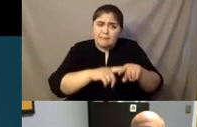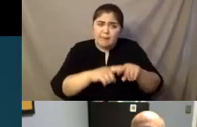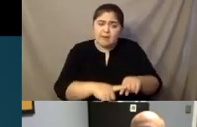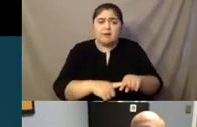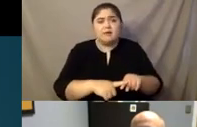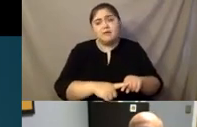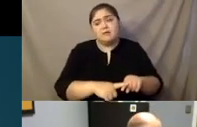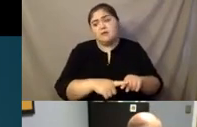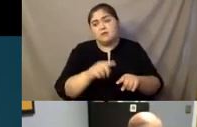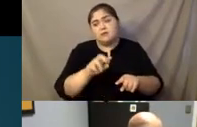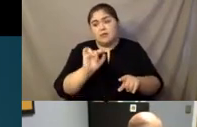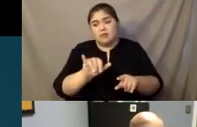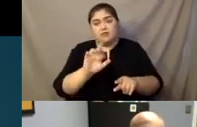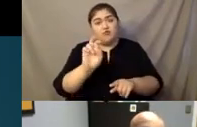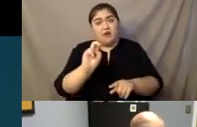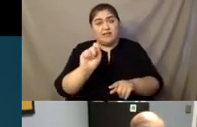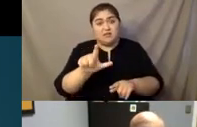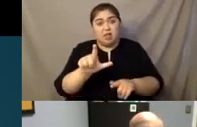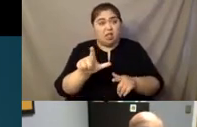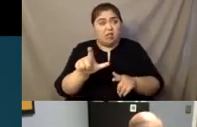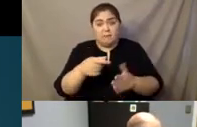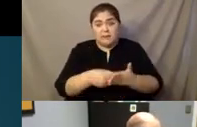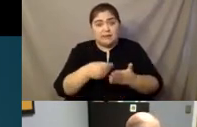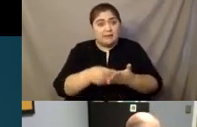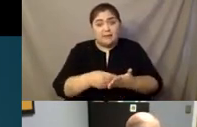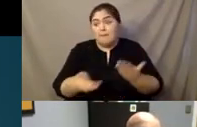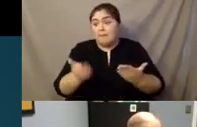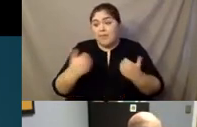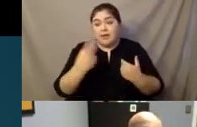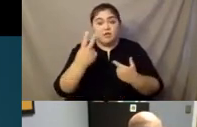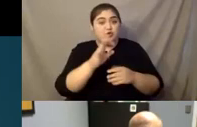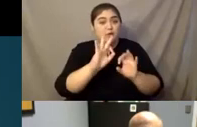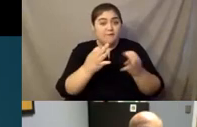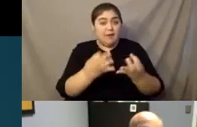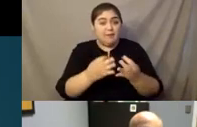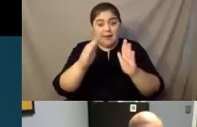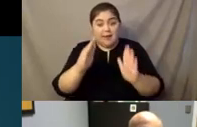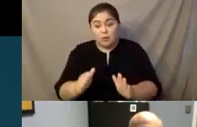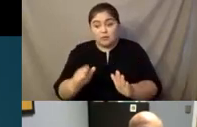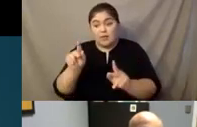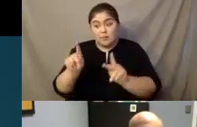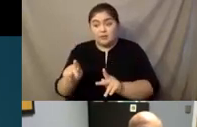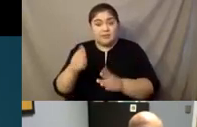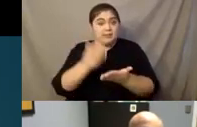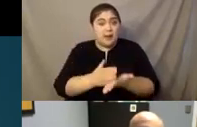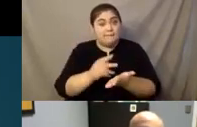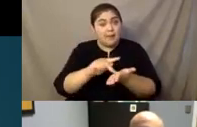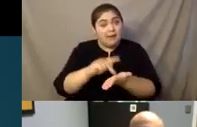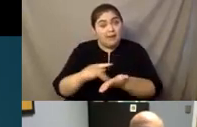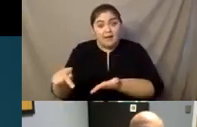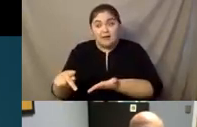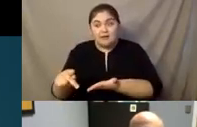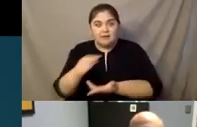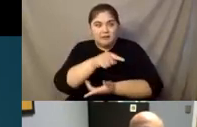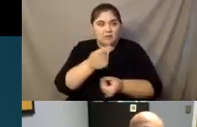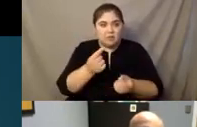on rental income? They had a 2-family house, and the tenant just stopped paying, and they couldn't do anything